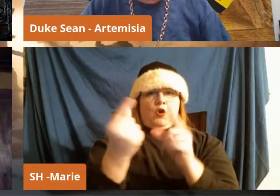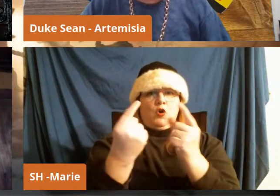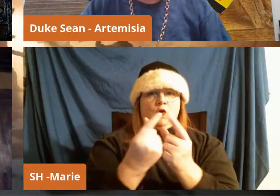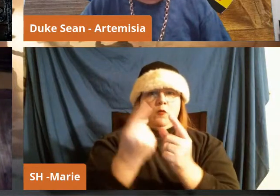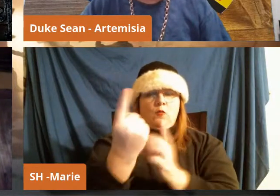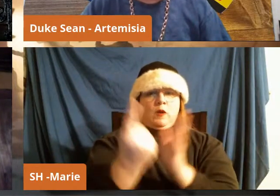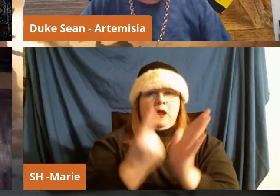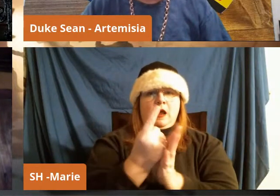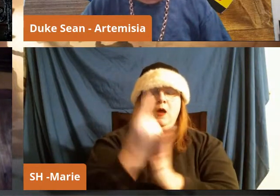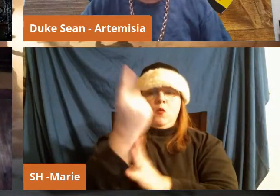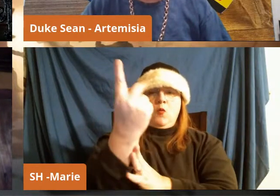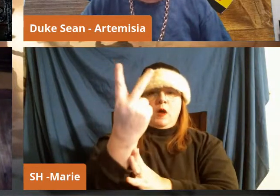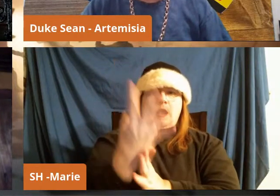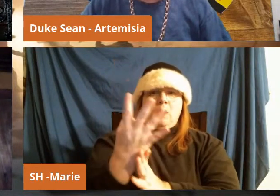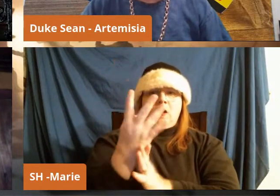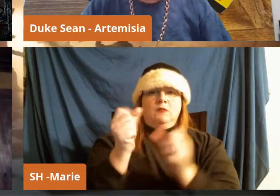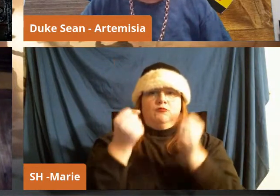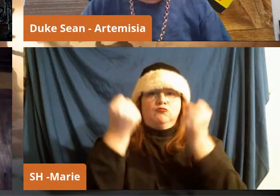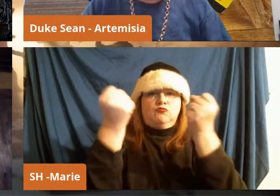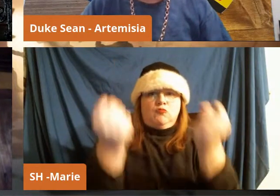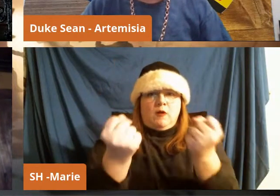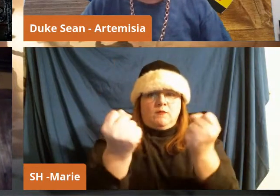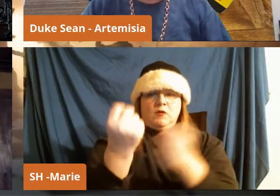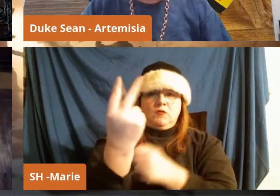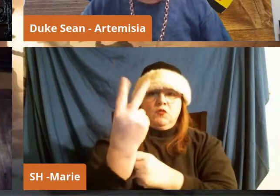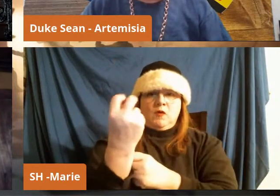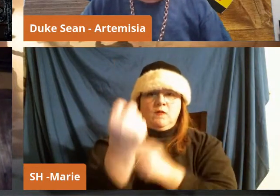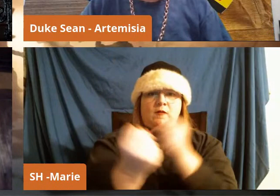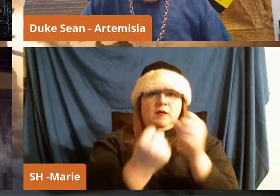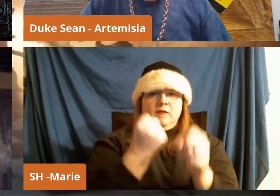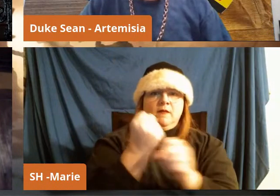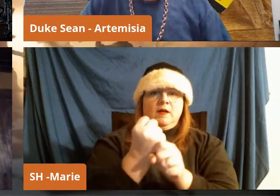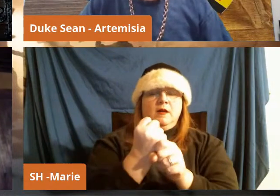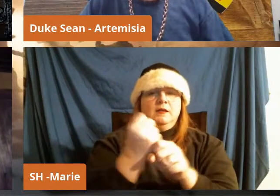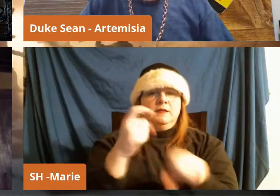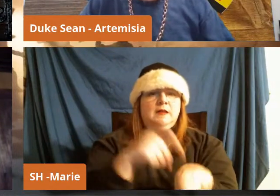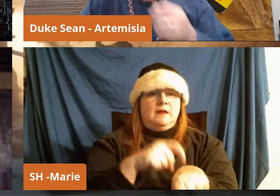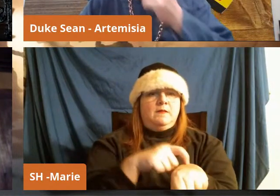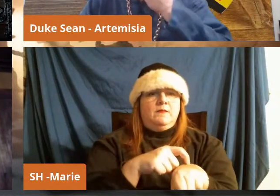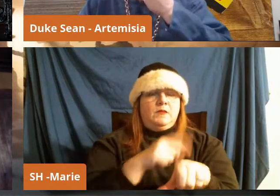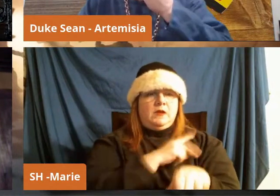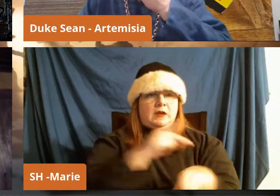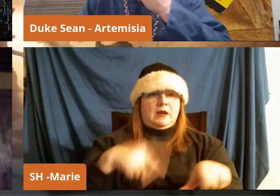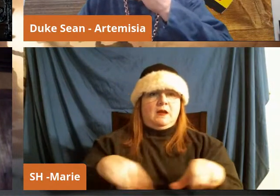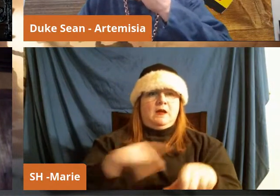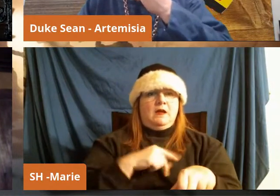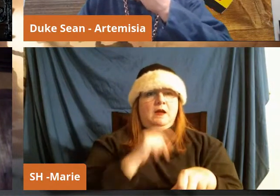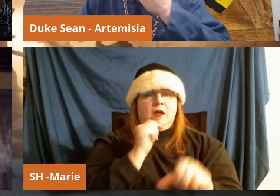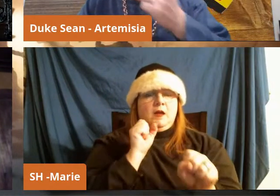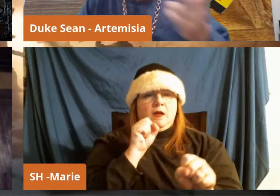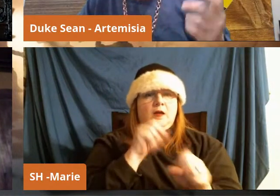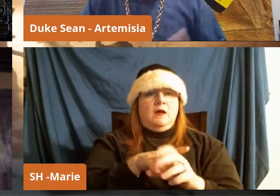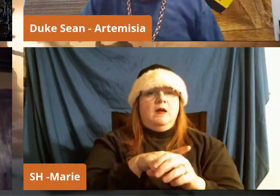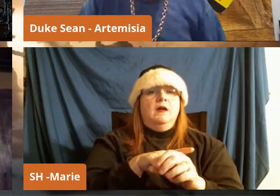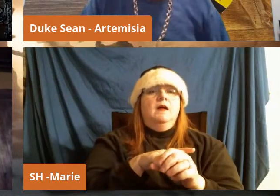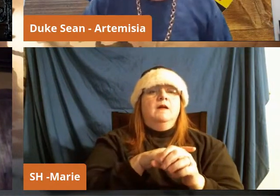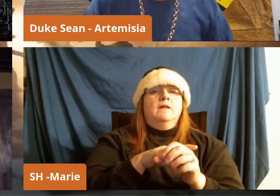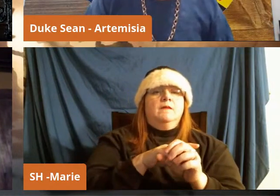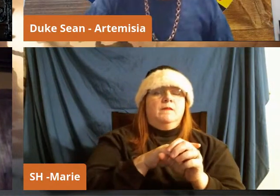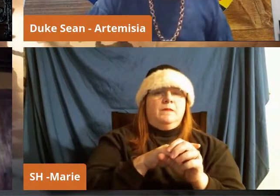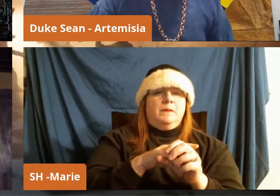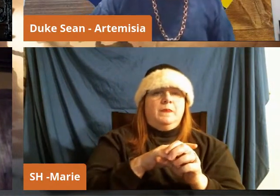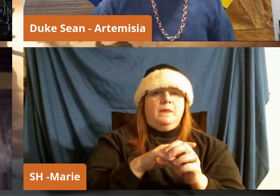hour and a half to have 12 events a year. Right. Exactly. Our kingdom calendar is severely impacted. And